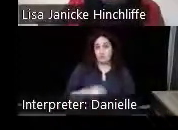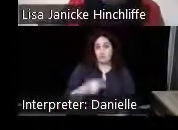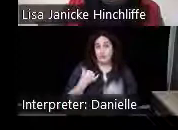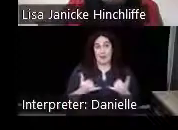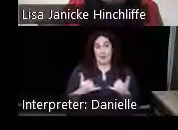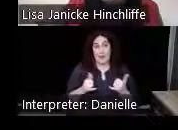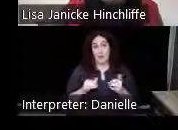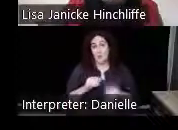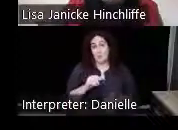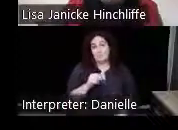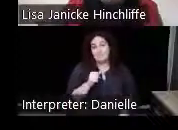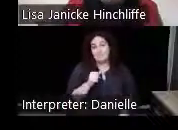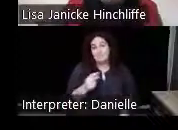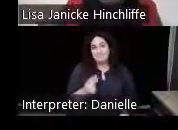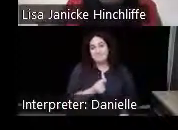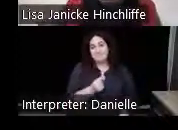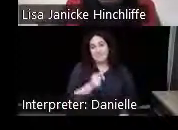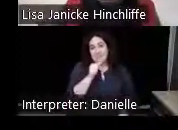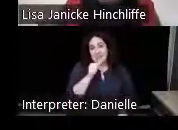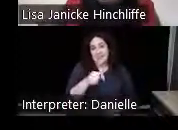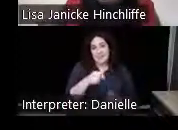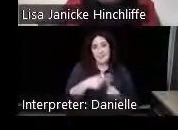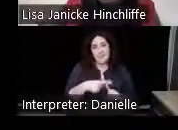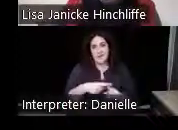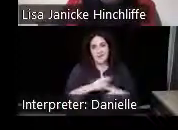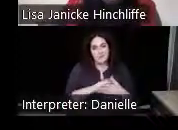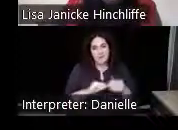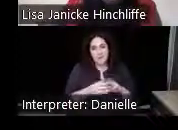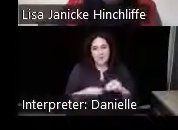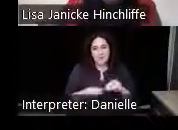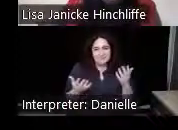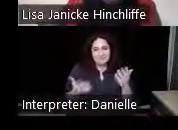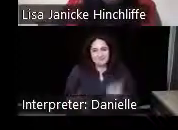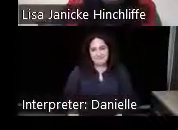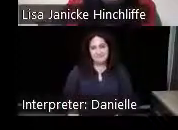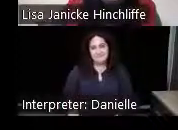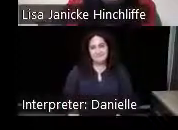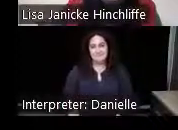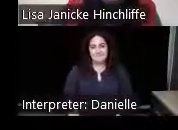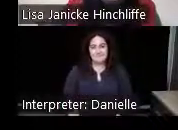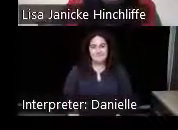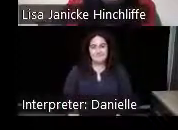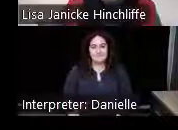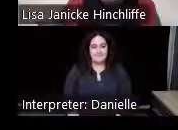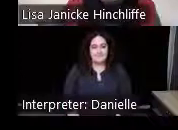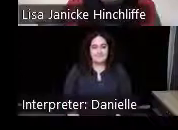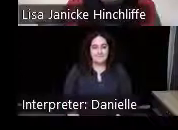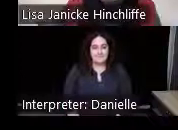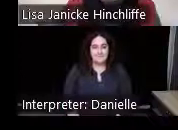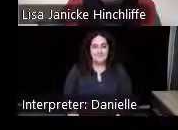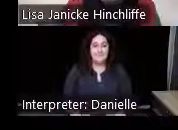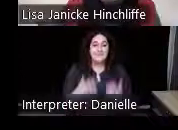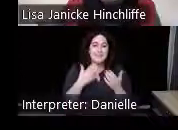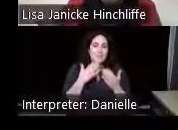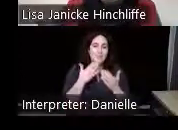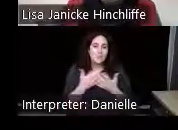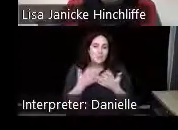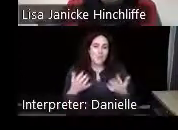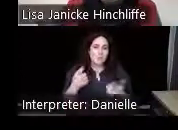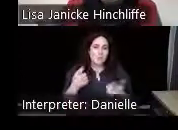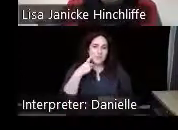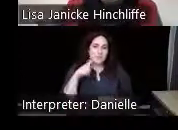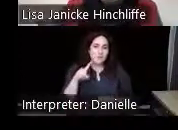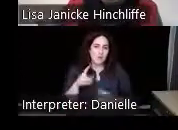about the preprint server accessibility at this point. Thank you so much for the chance to share this, and I'll look forward to